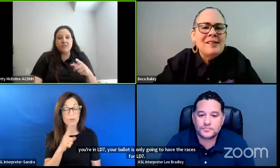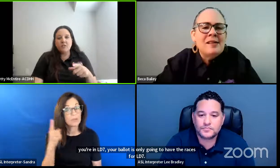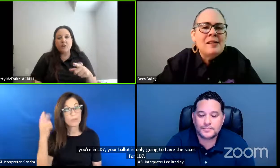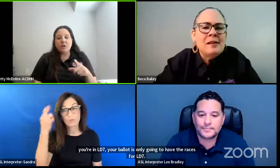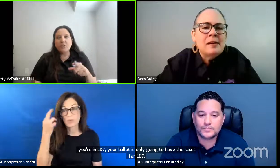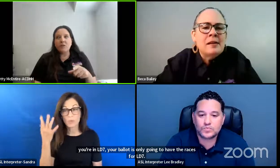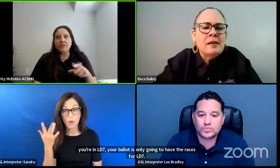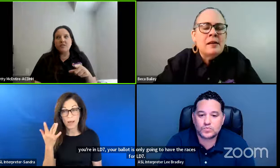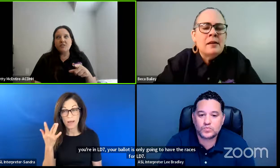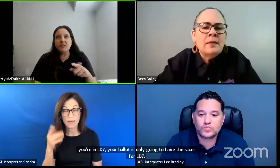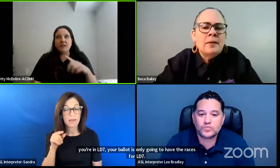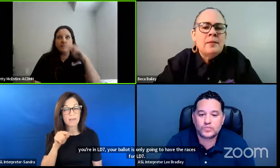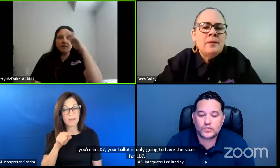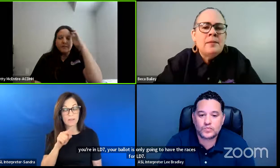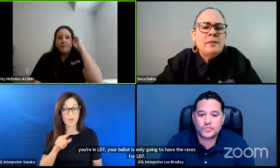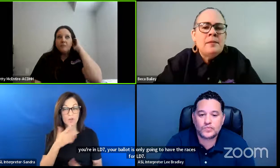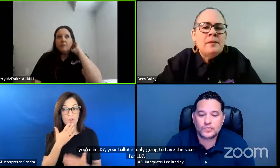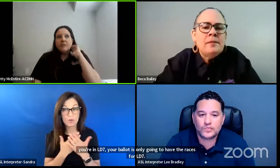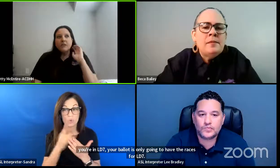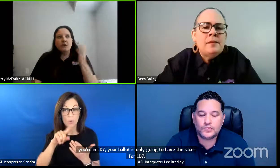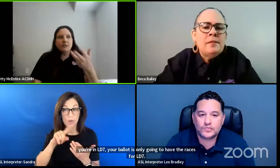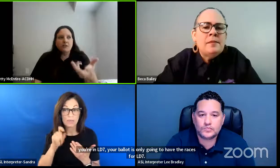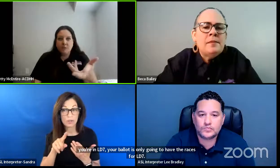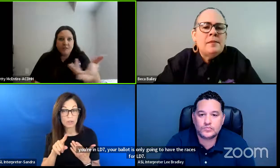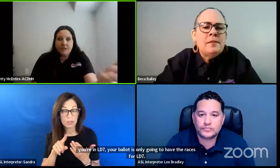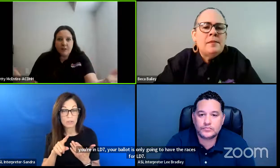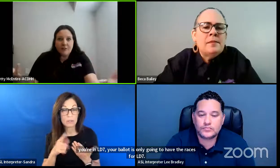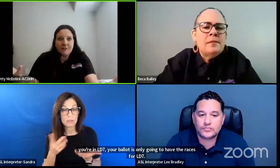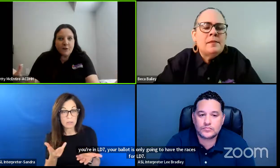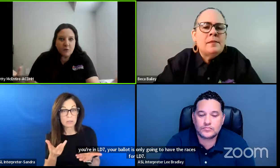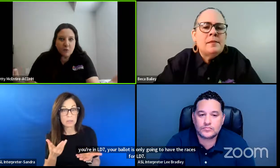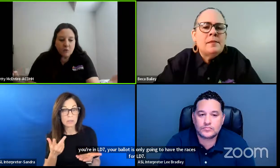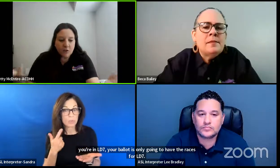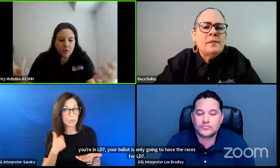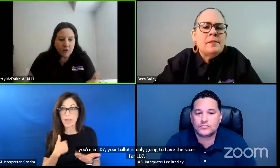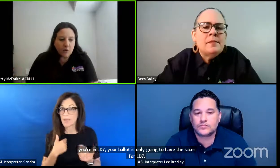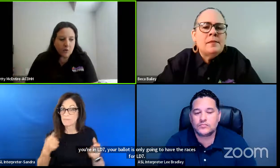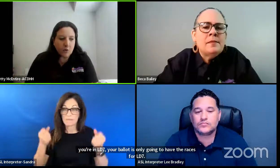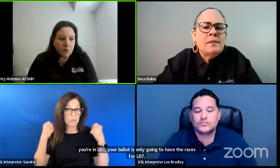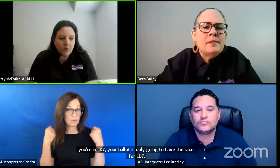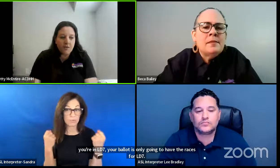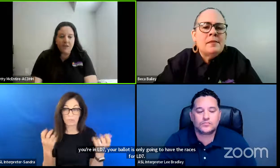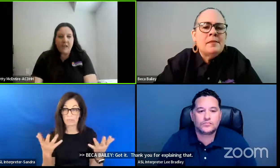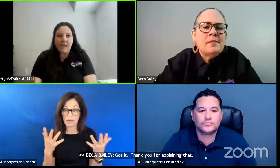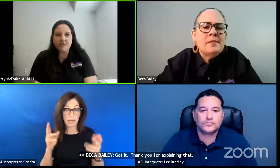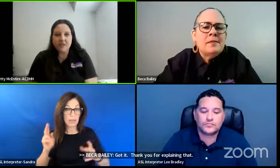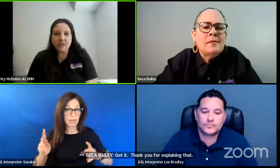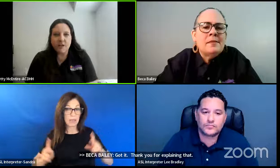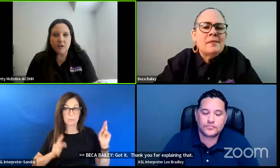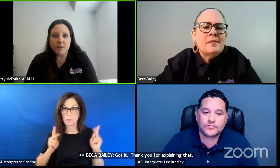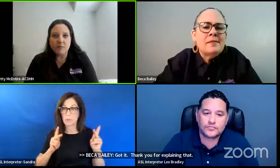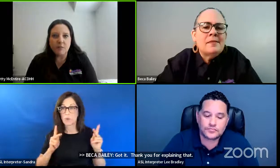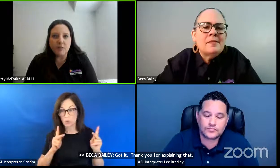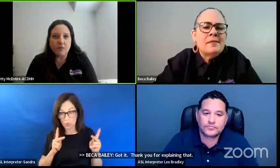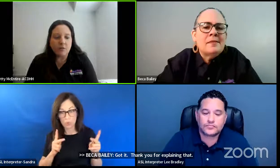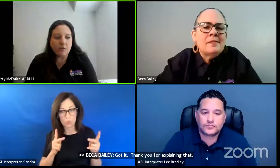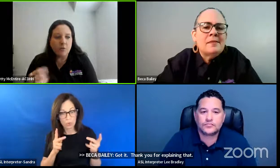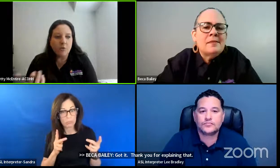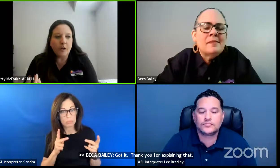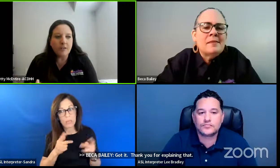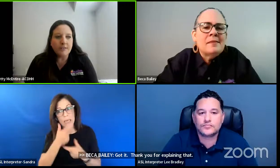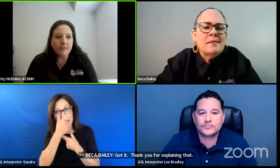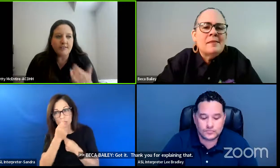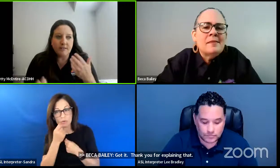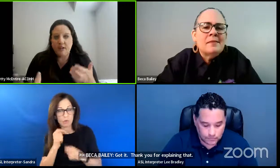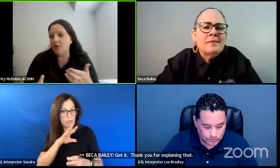that's also a good question is because we have a lot of folks who are engaged in their,